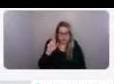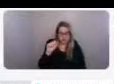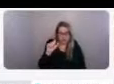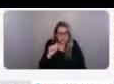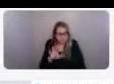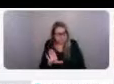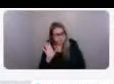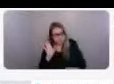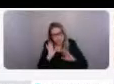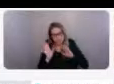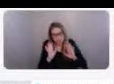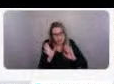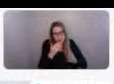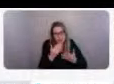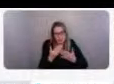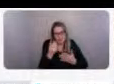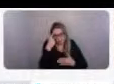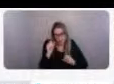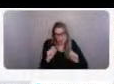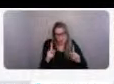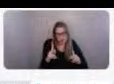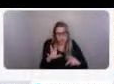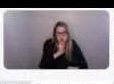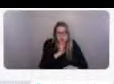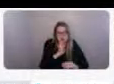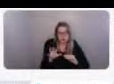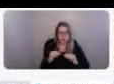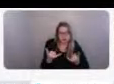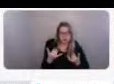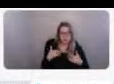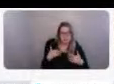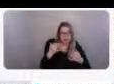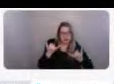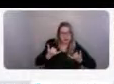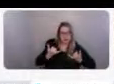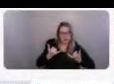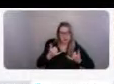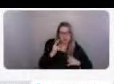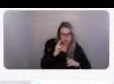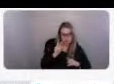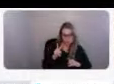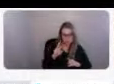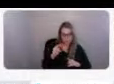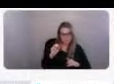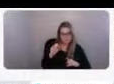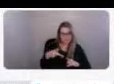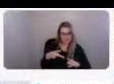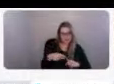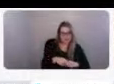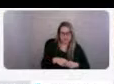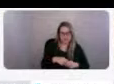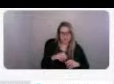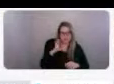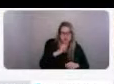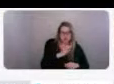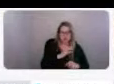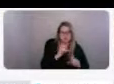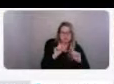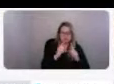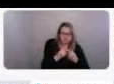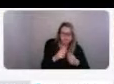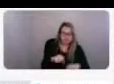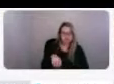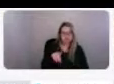hello thank you all for giving me an opportunity to speak um my currently looking at the maps am in congressional district